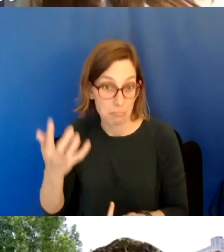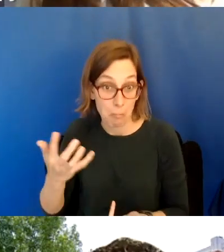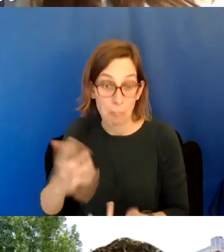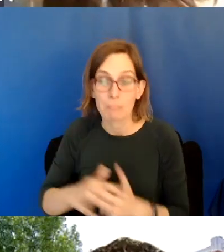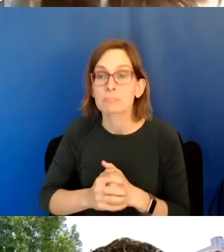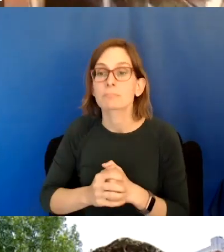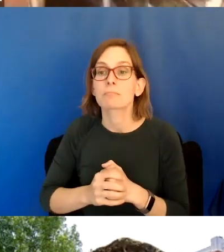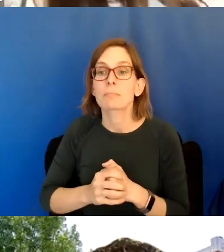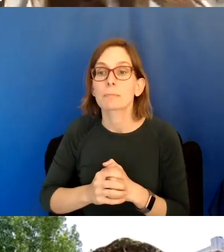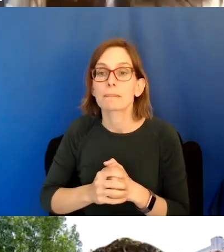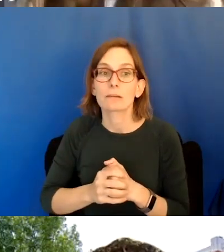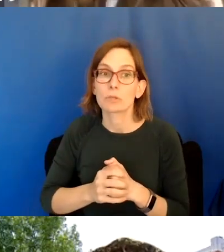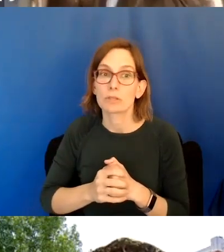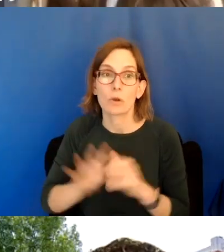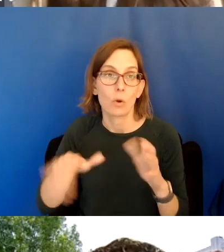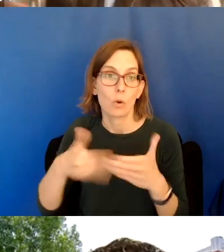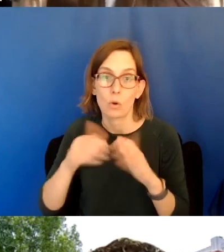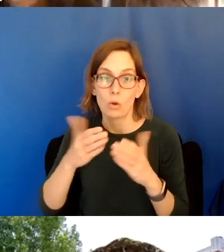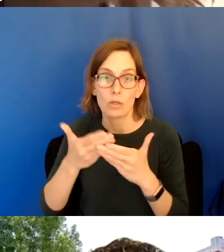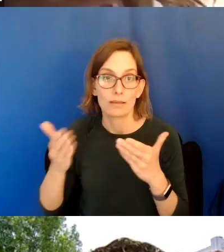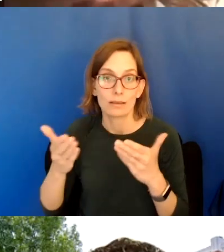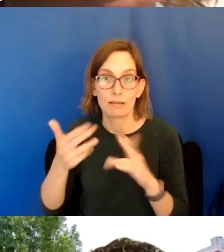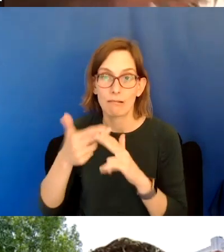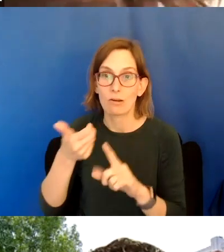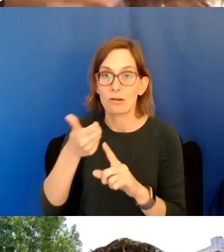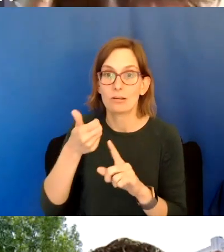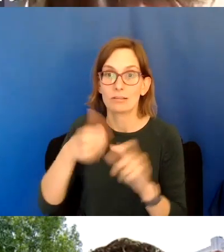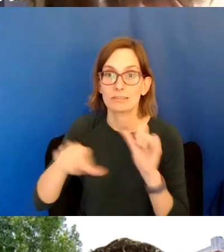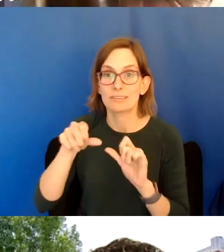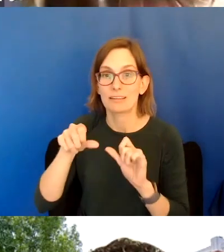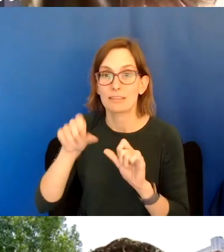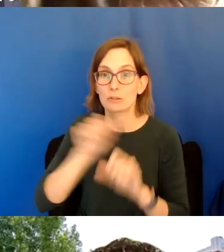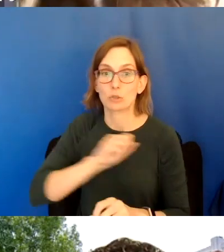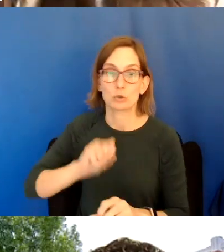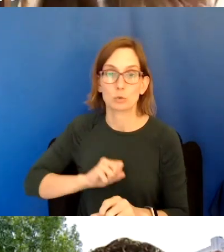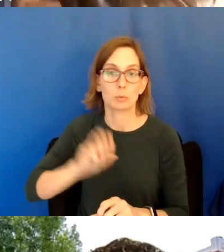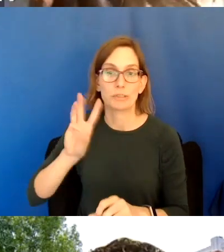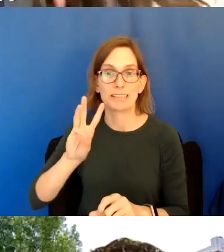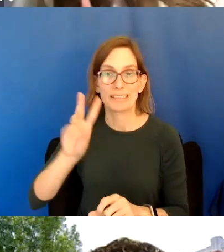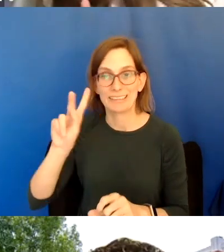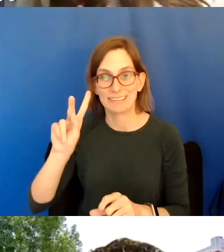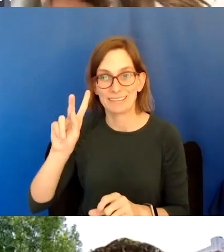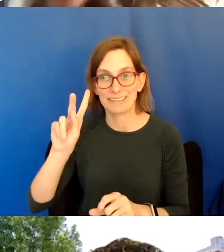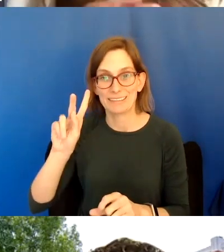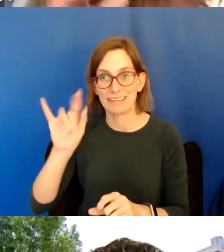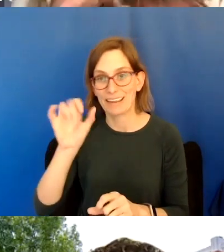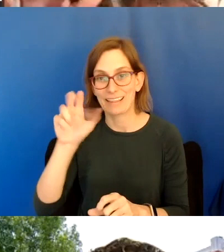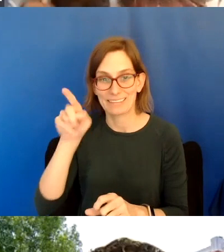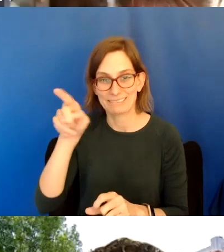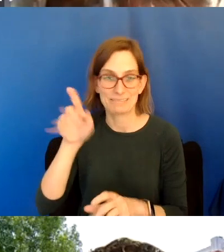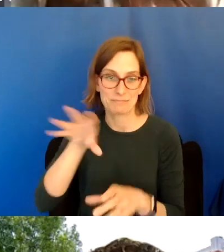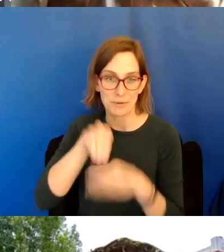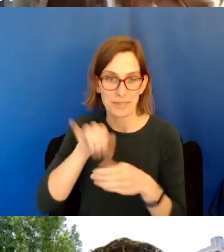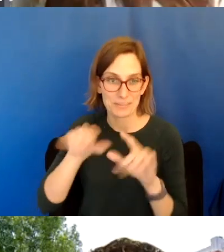It was a whole thing. We call each other a Super Six. KB is actually, Kaylan is actually part of the Super Six. So I honestly would